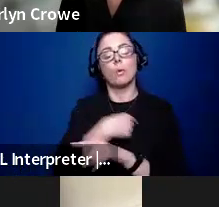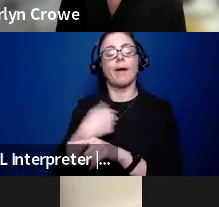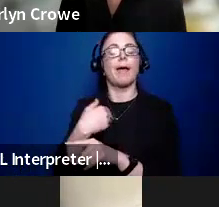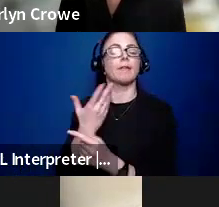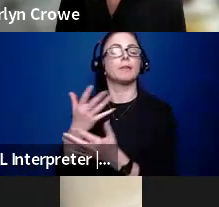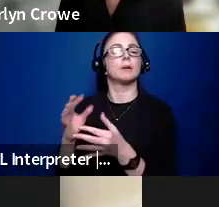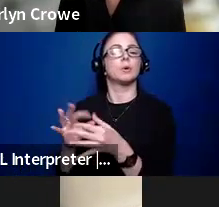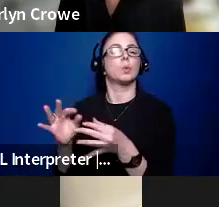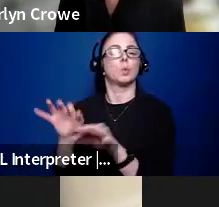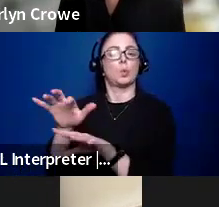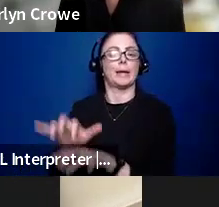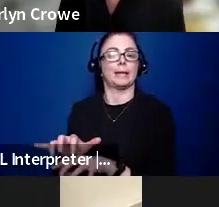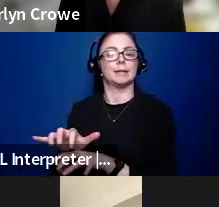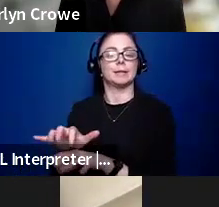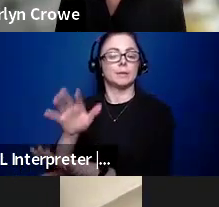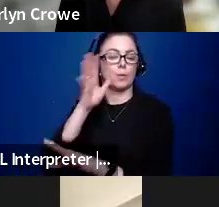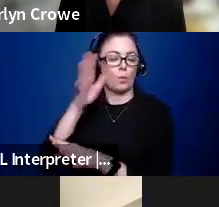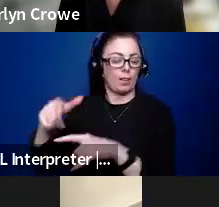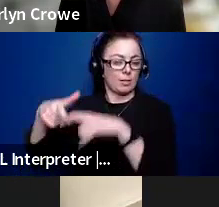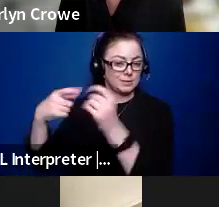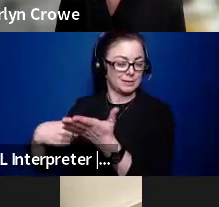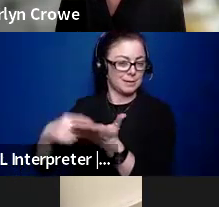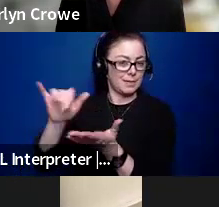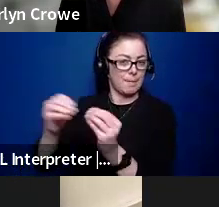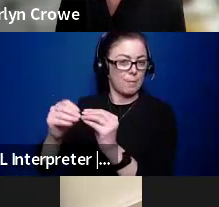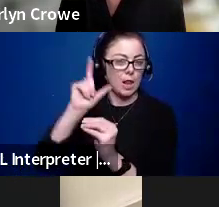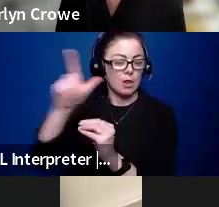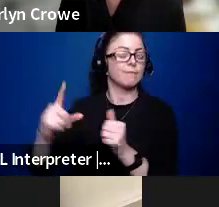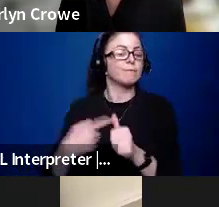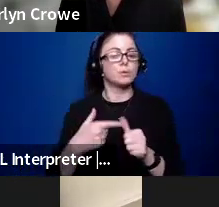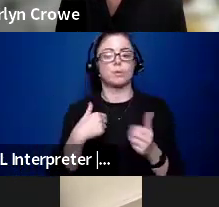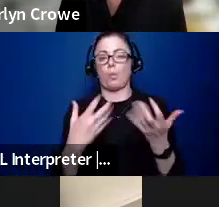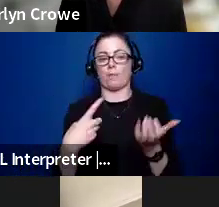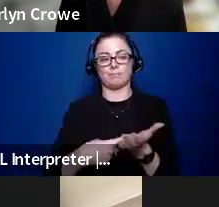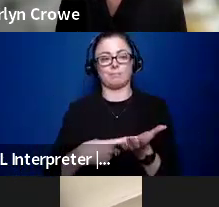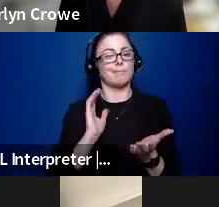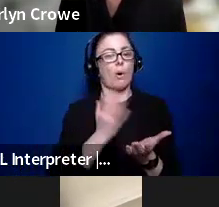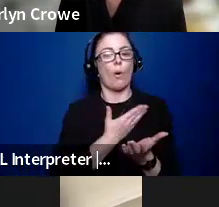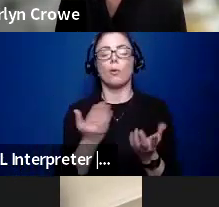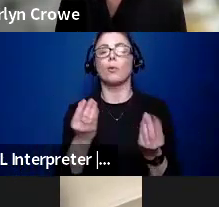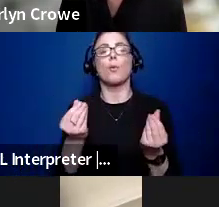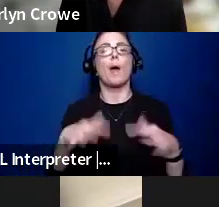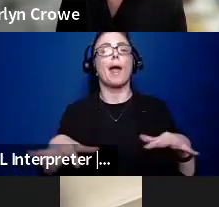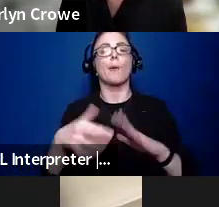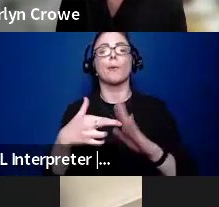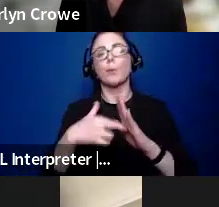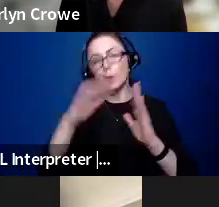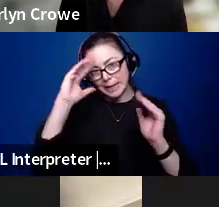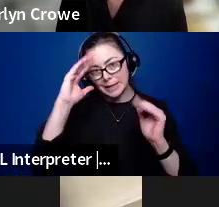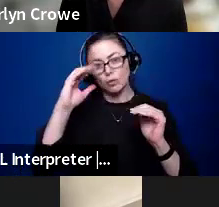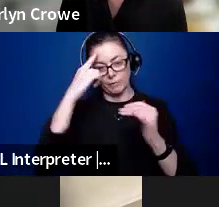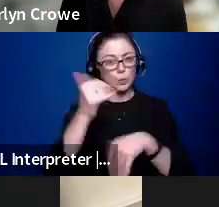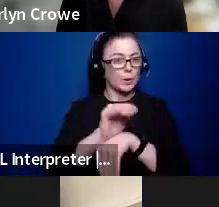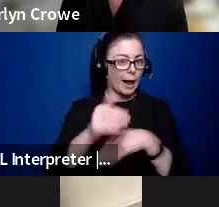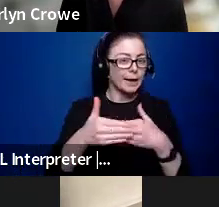second. But I do need to go through our ground rules, although I think we're first going to talk about the agenda. Yeah, let's go through this real quickly so you know